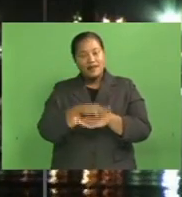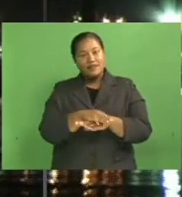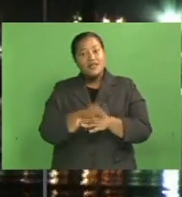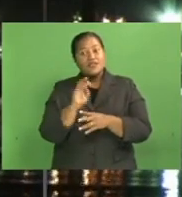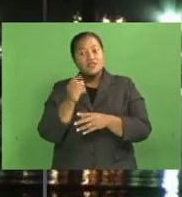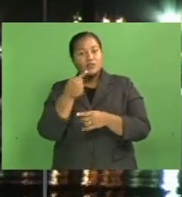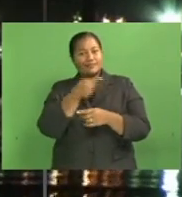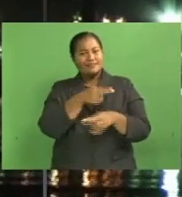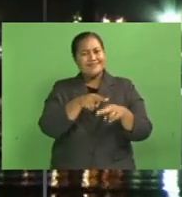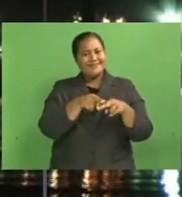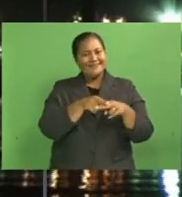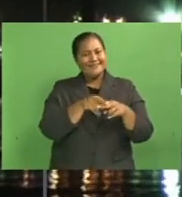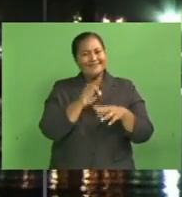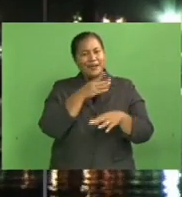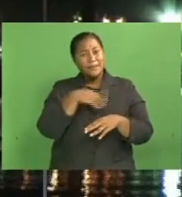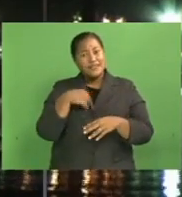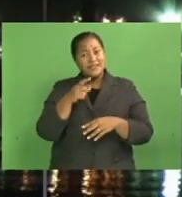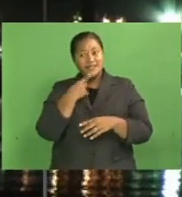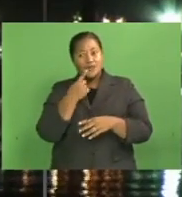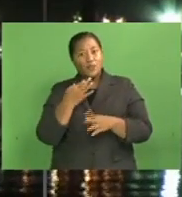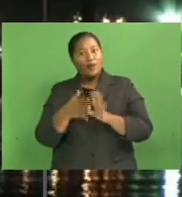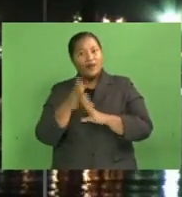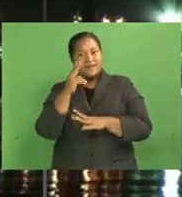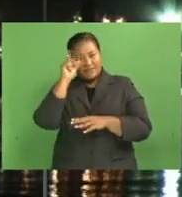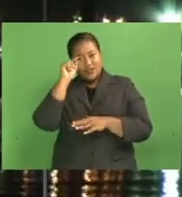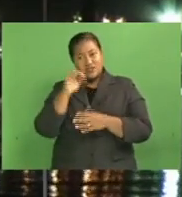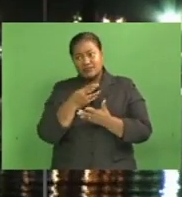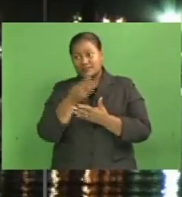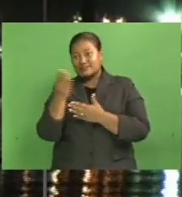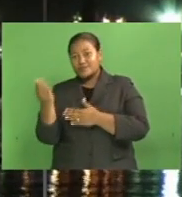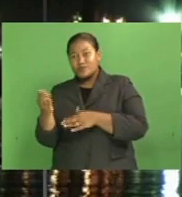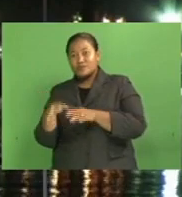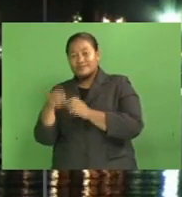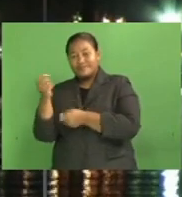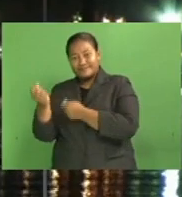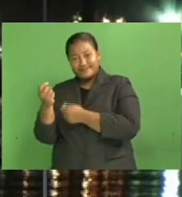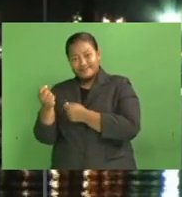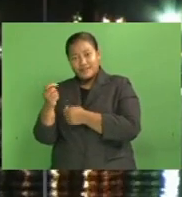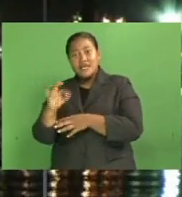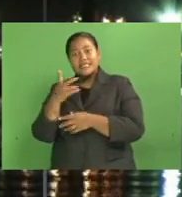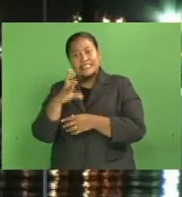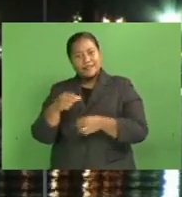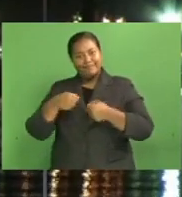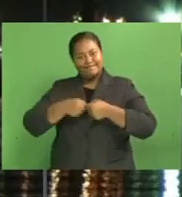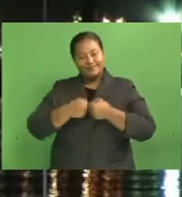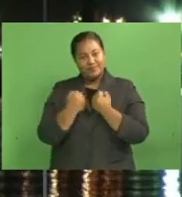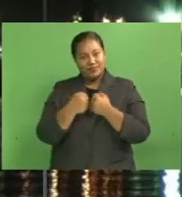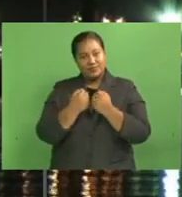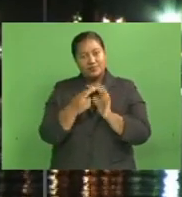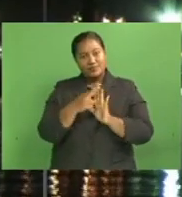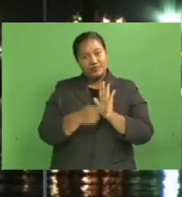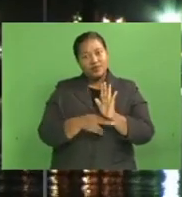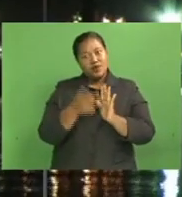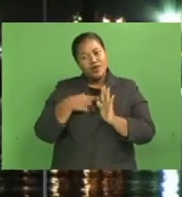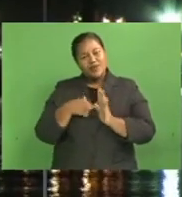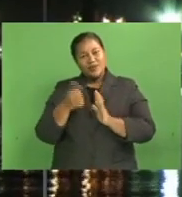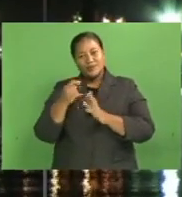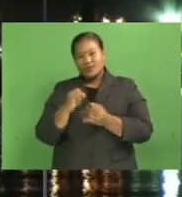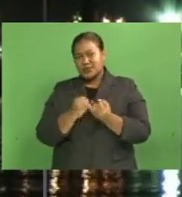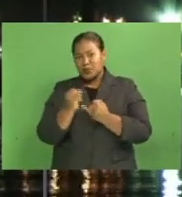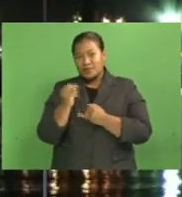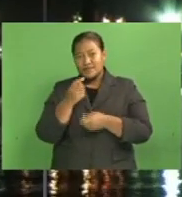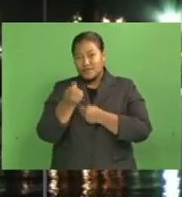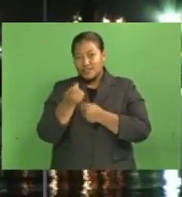when Fijians are turning to the ocean for income, some are breaching regulations by using extreme fishing methods. Kelly